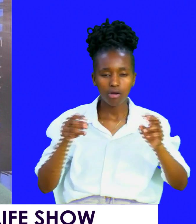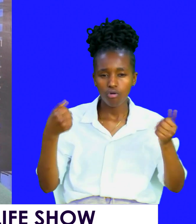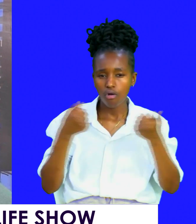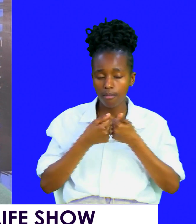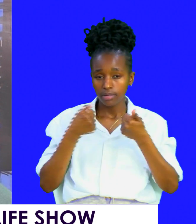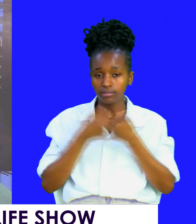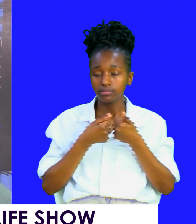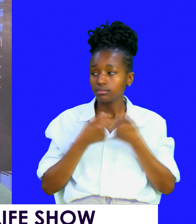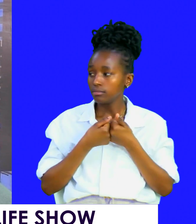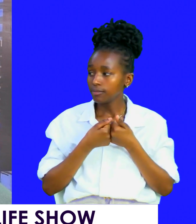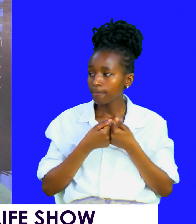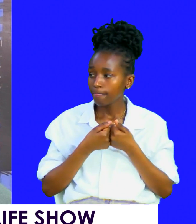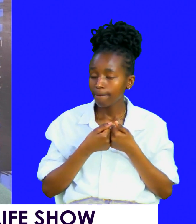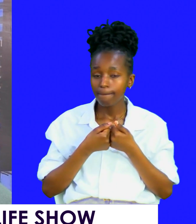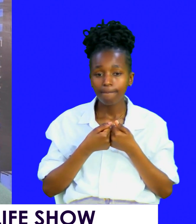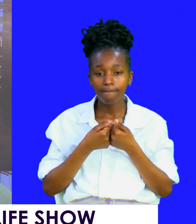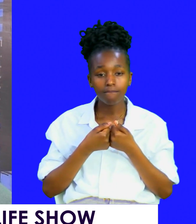that game, as I watched